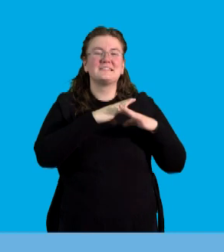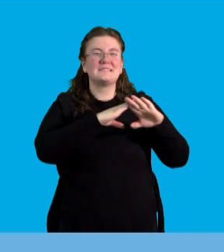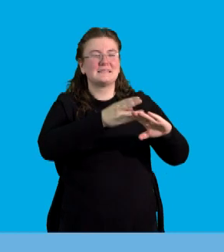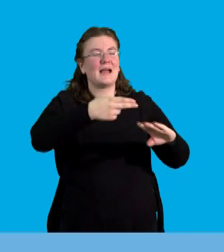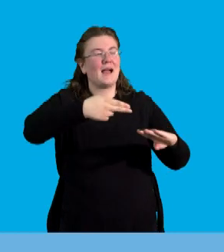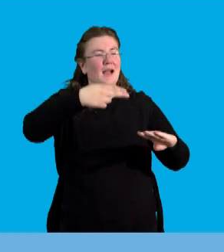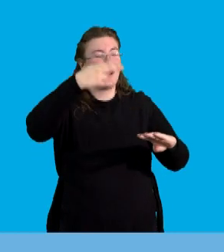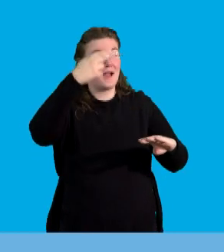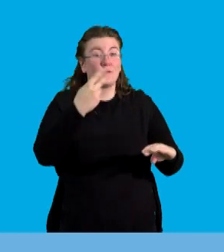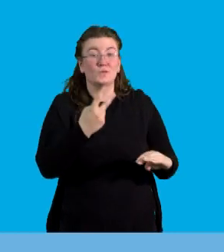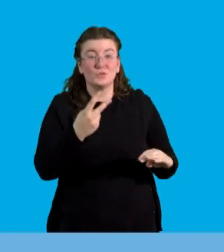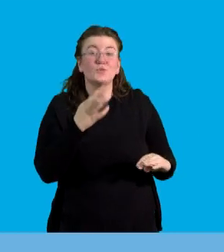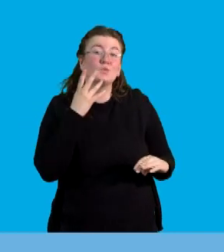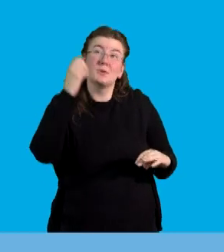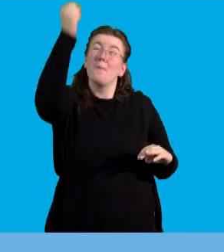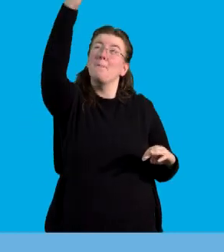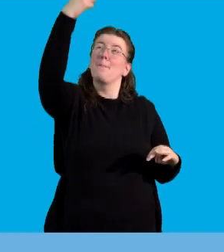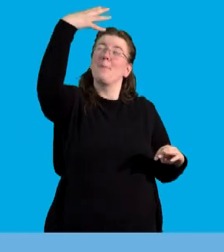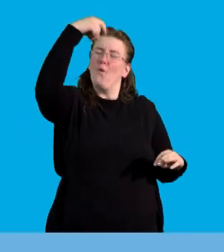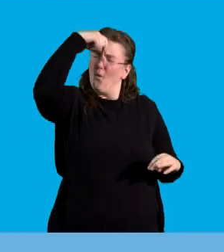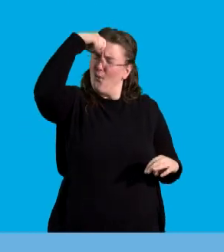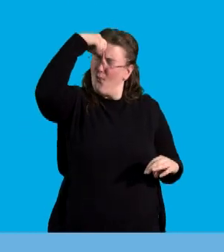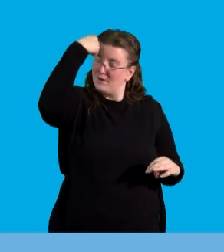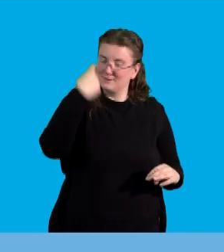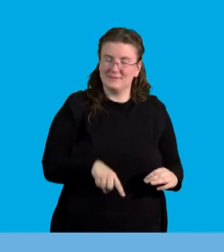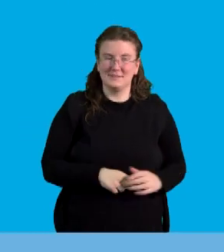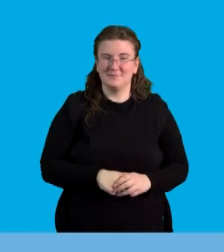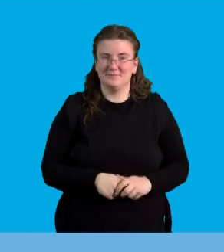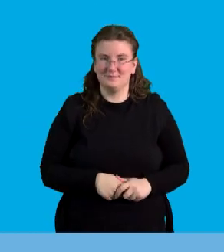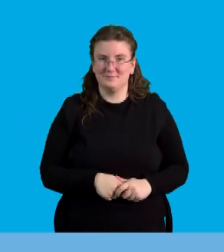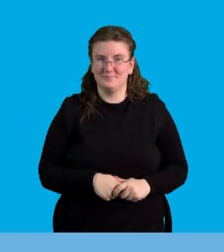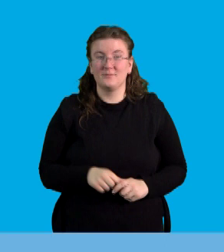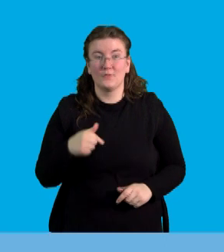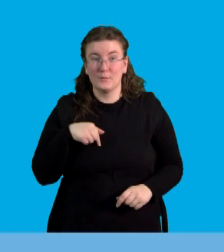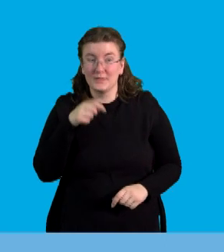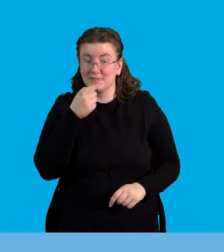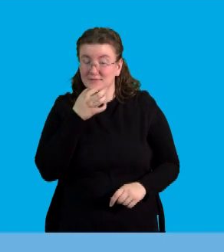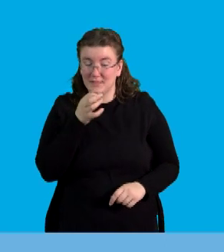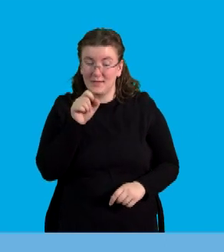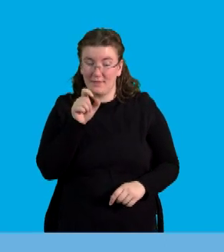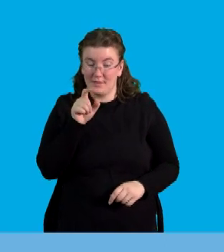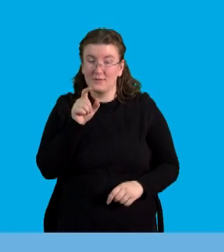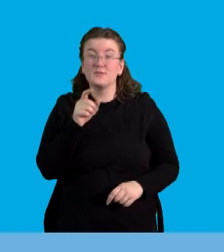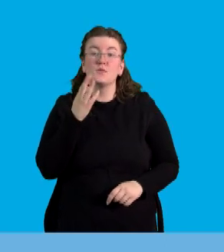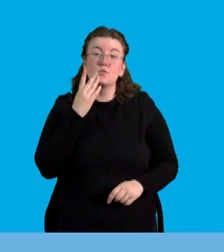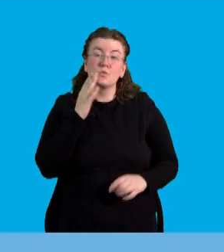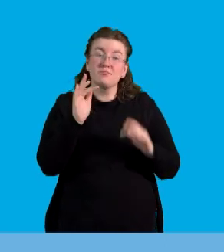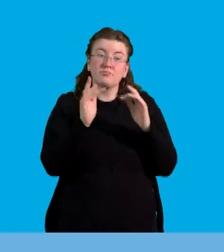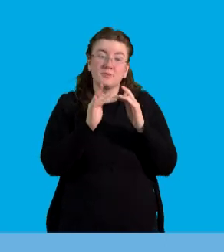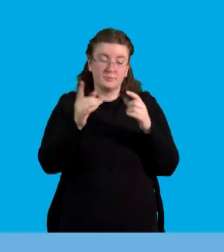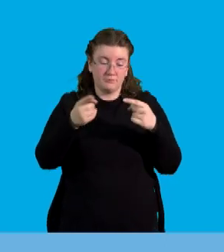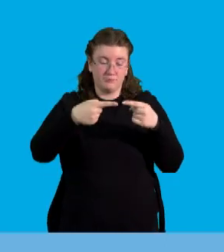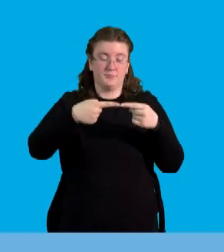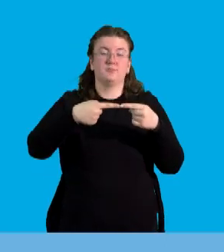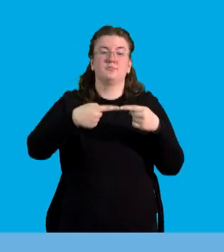even the heat generated is also going to be high, right? Now, as we are saying that they're going to become very hot when